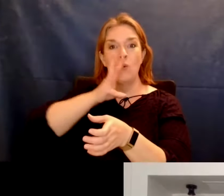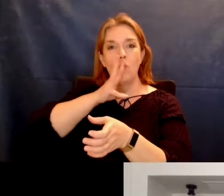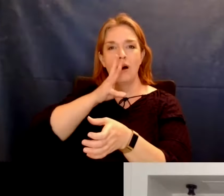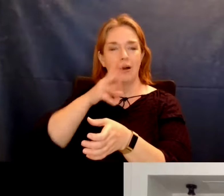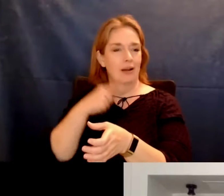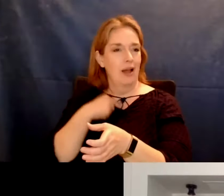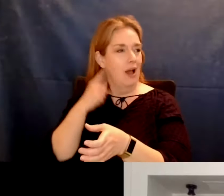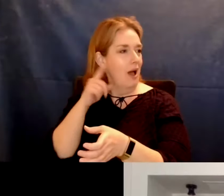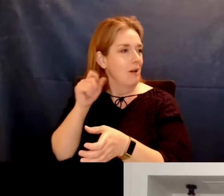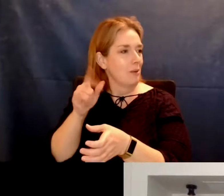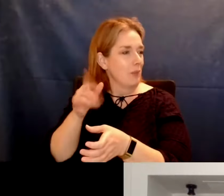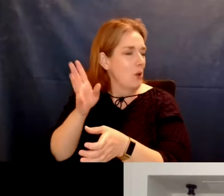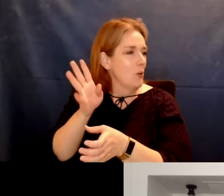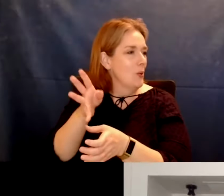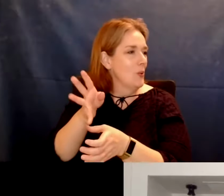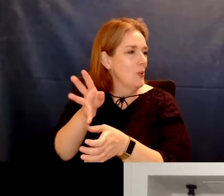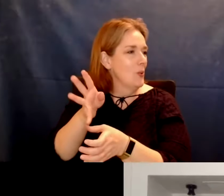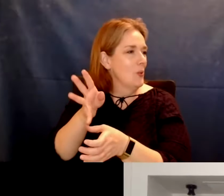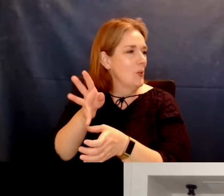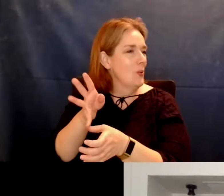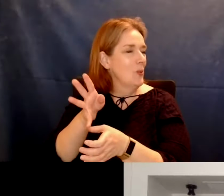I'm a kid again.